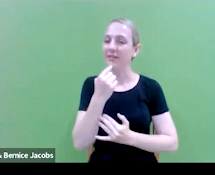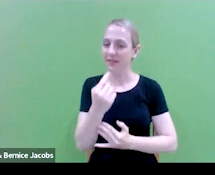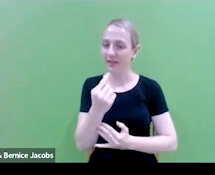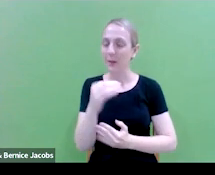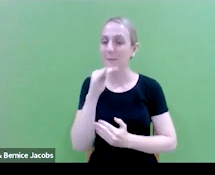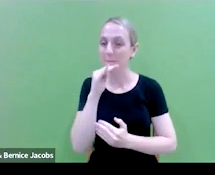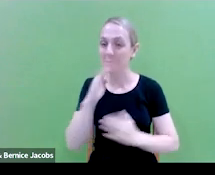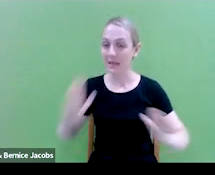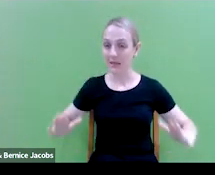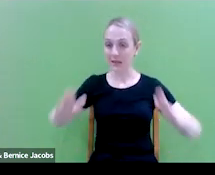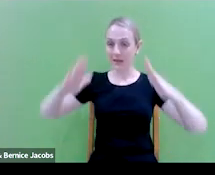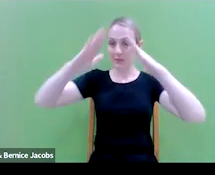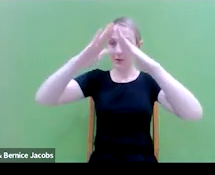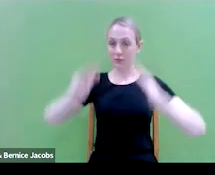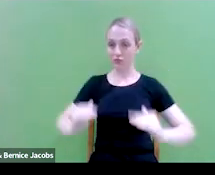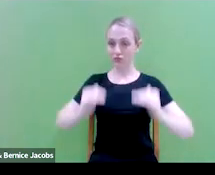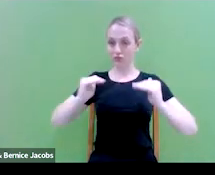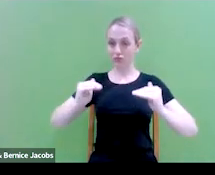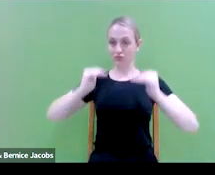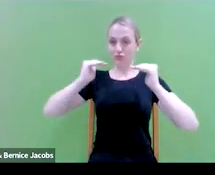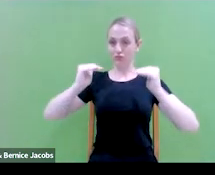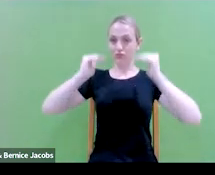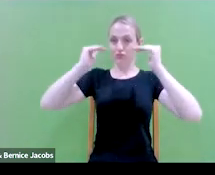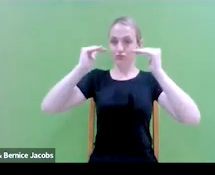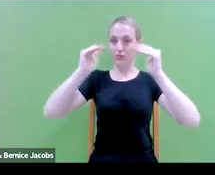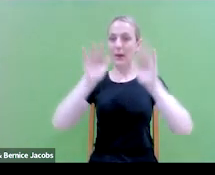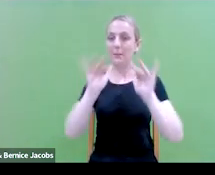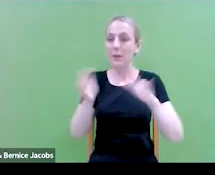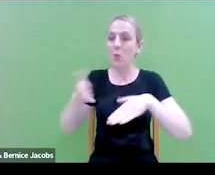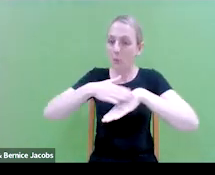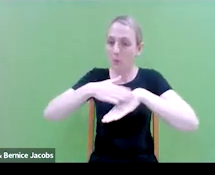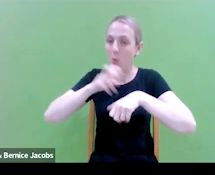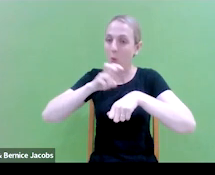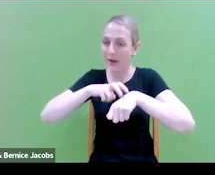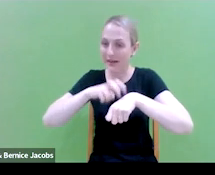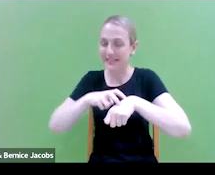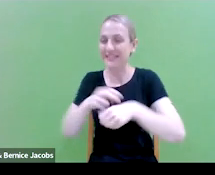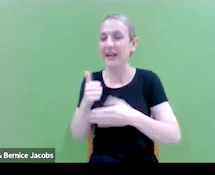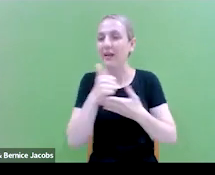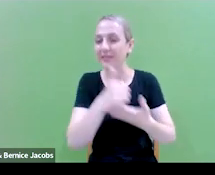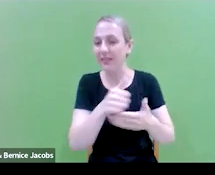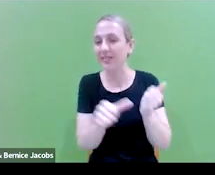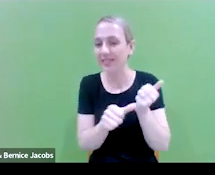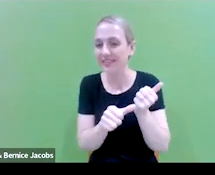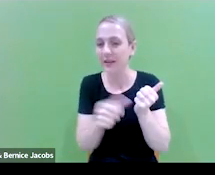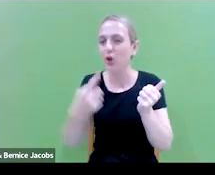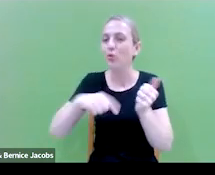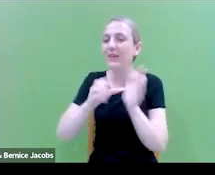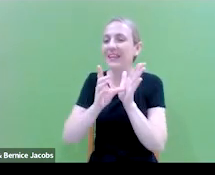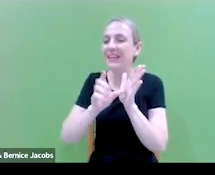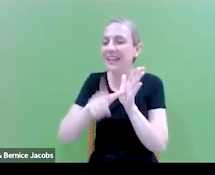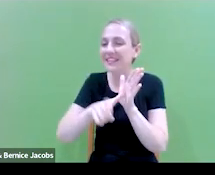this pyramid we design, the more users we can accommodate. So if we only ever design for the people at the bottom